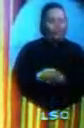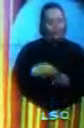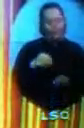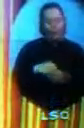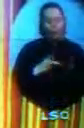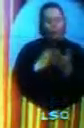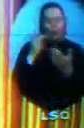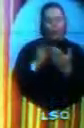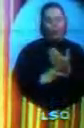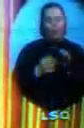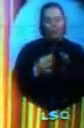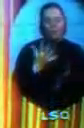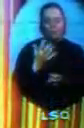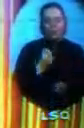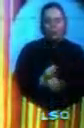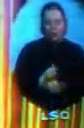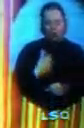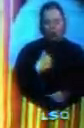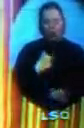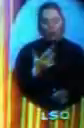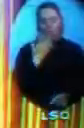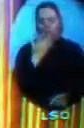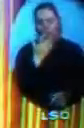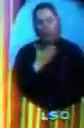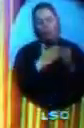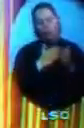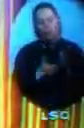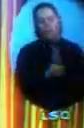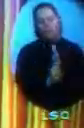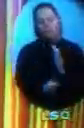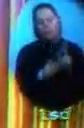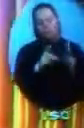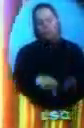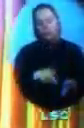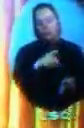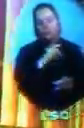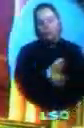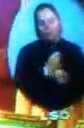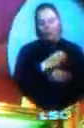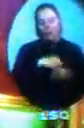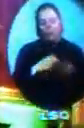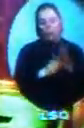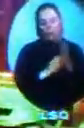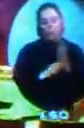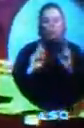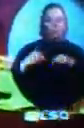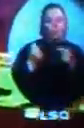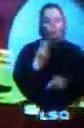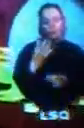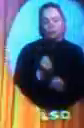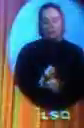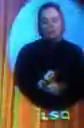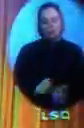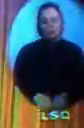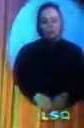on the Canadian experts who have been following this program at a very high level for many, many years.